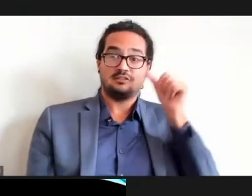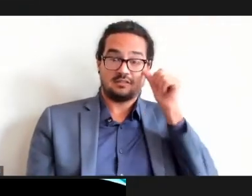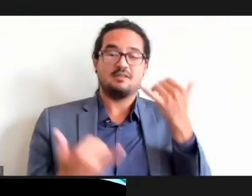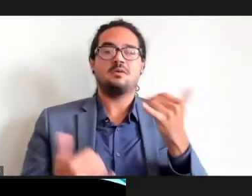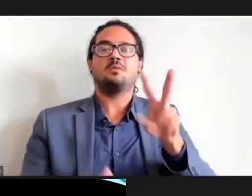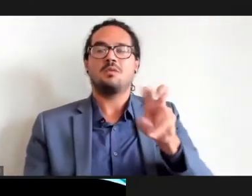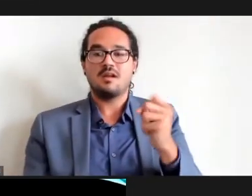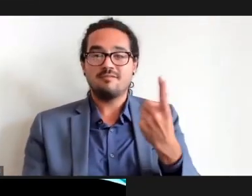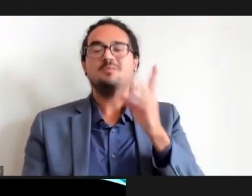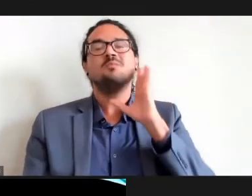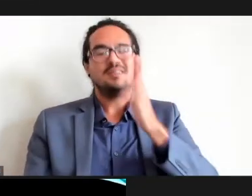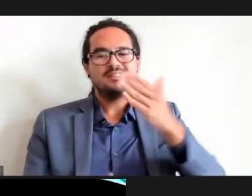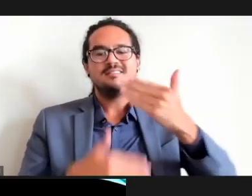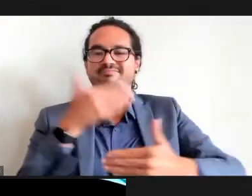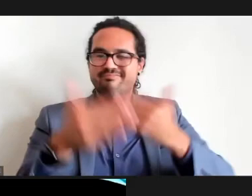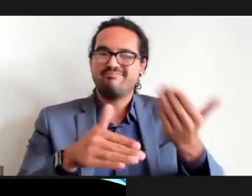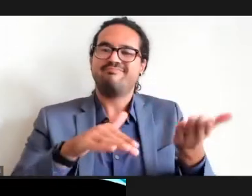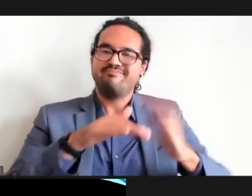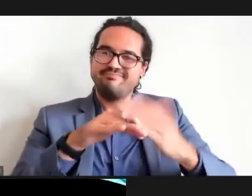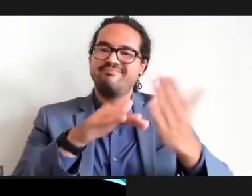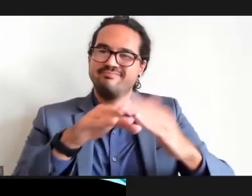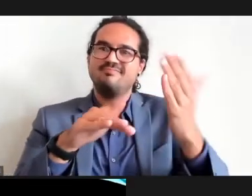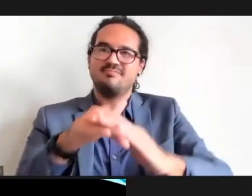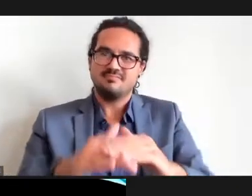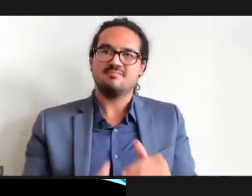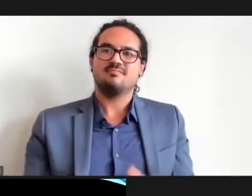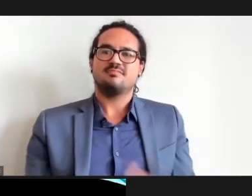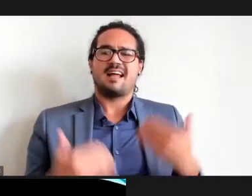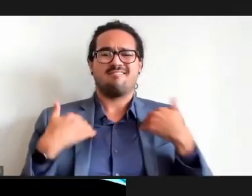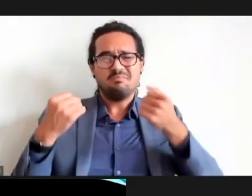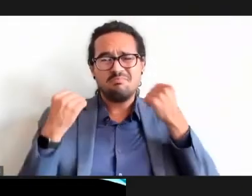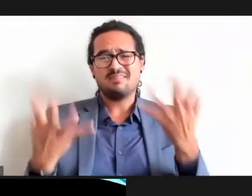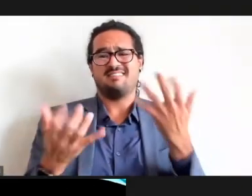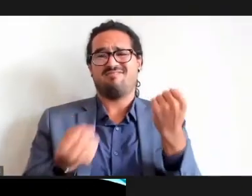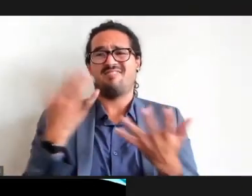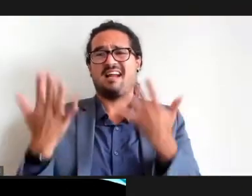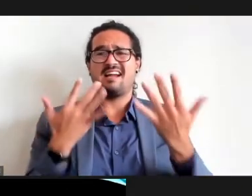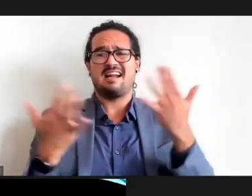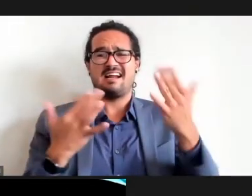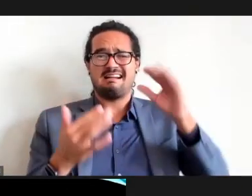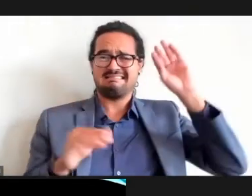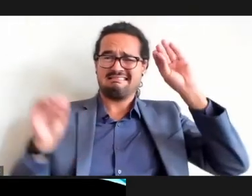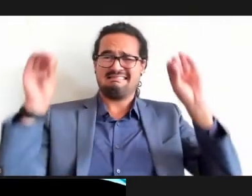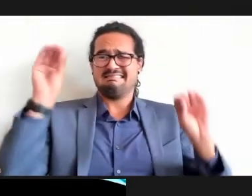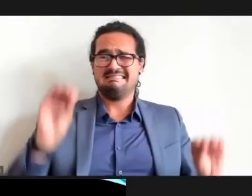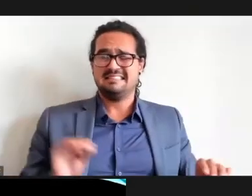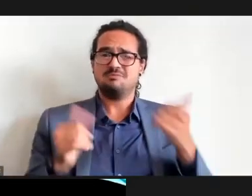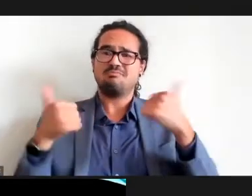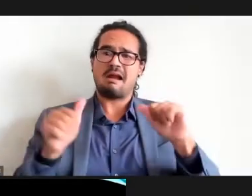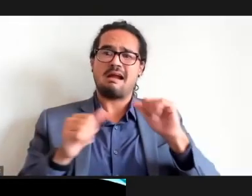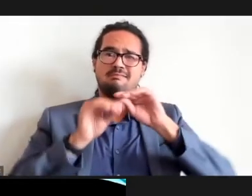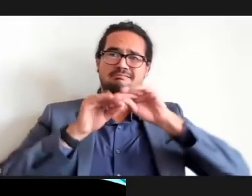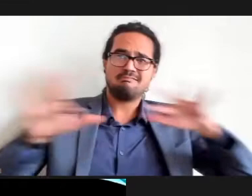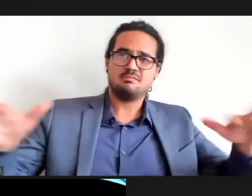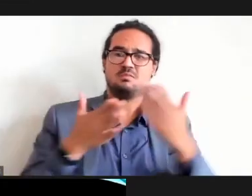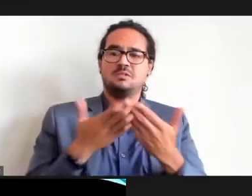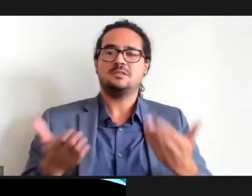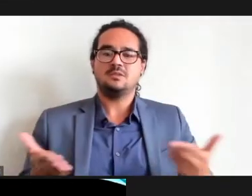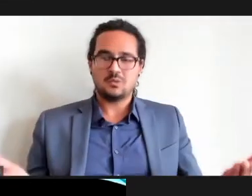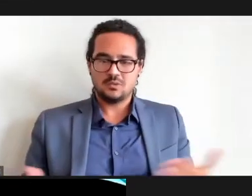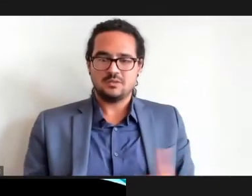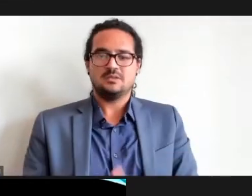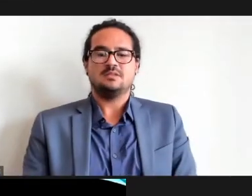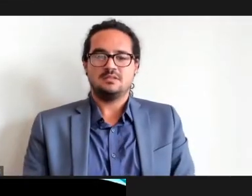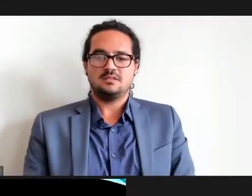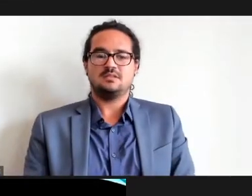other fires that are happening in the state. I would like to remind you that there is still evacuation warnings in place for